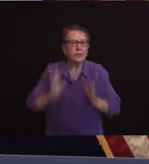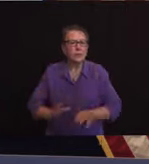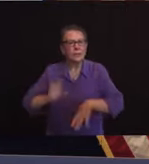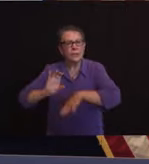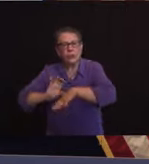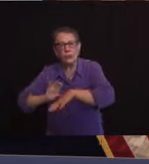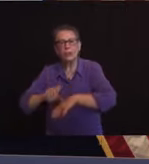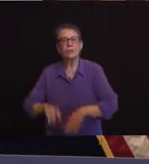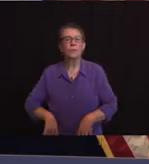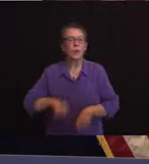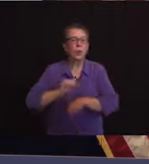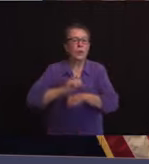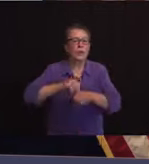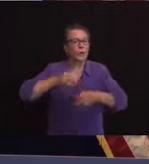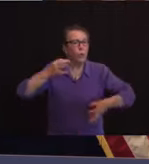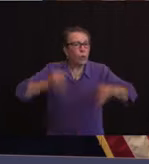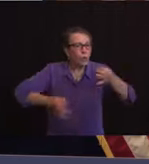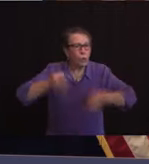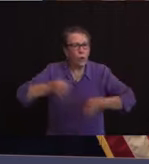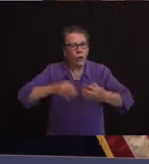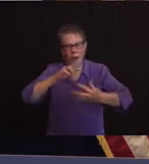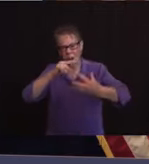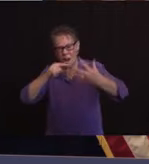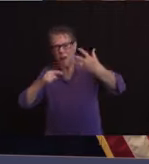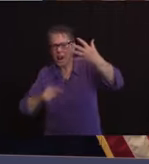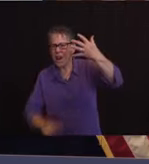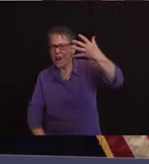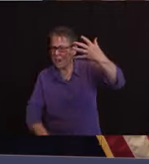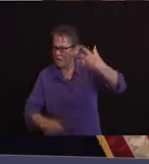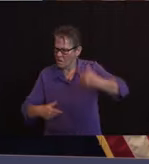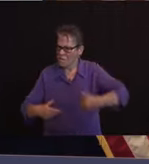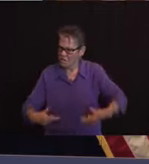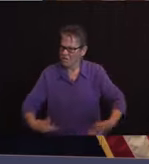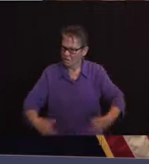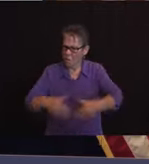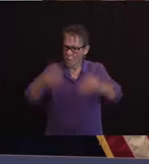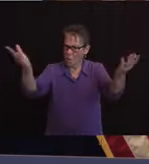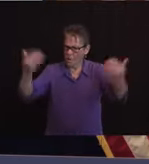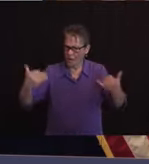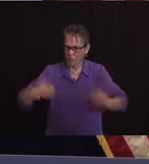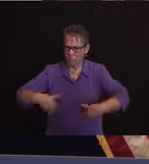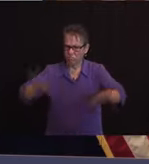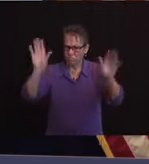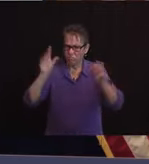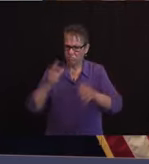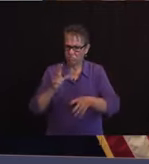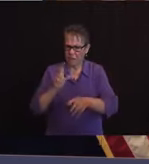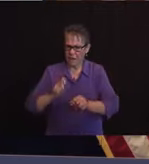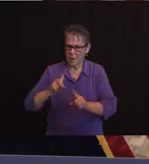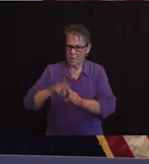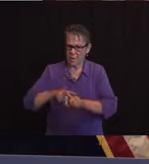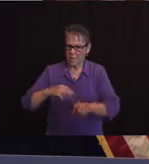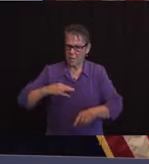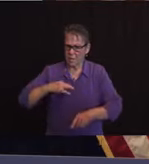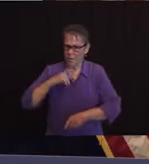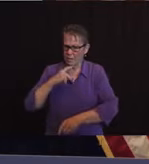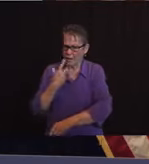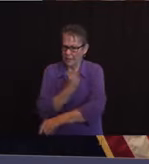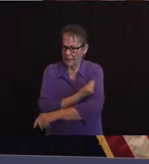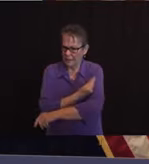is much attention, however, focused on COVID-19 illness, there have been many other consequences and